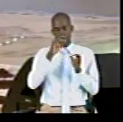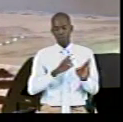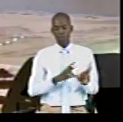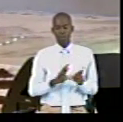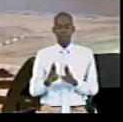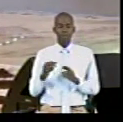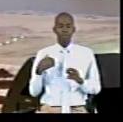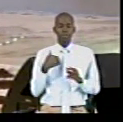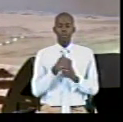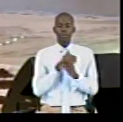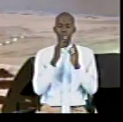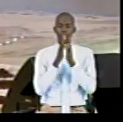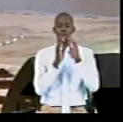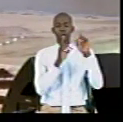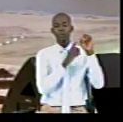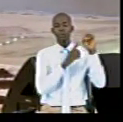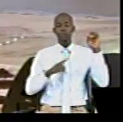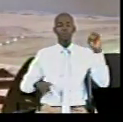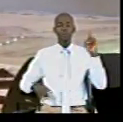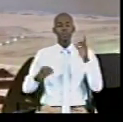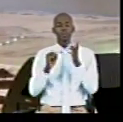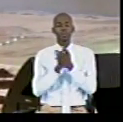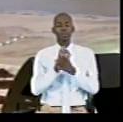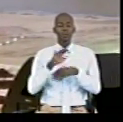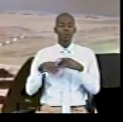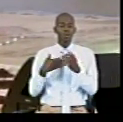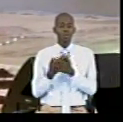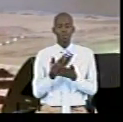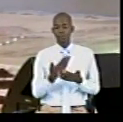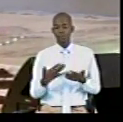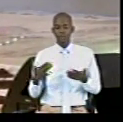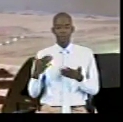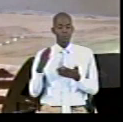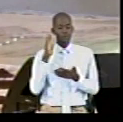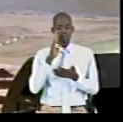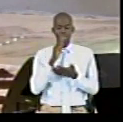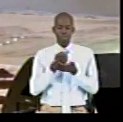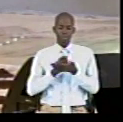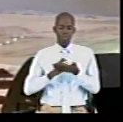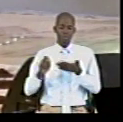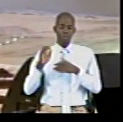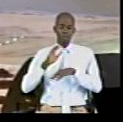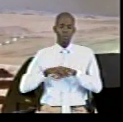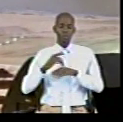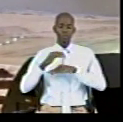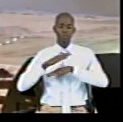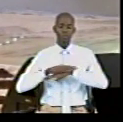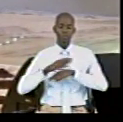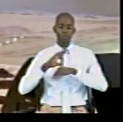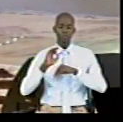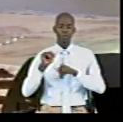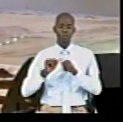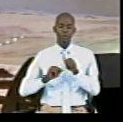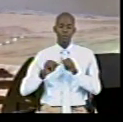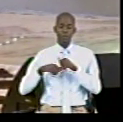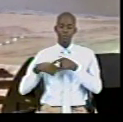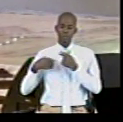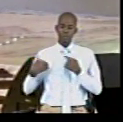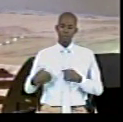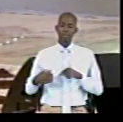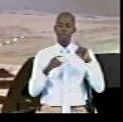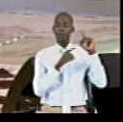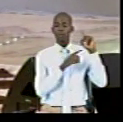Lord, that all these things will be written on the table of every heart. And Lord, the